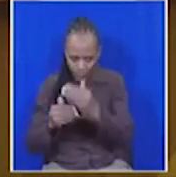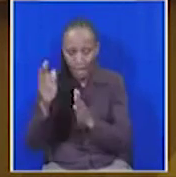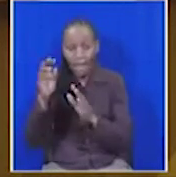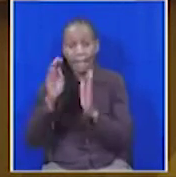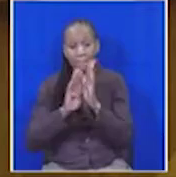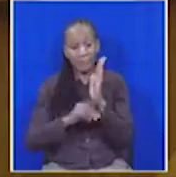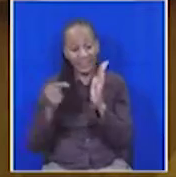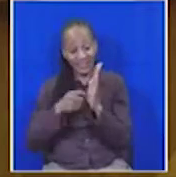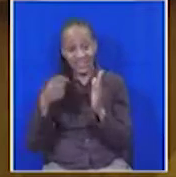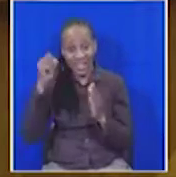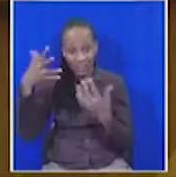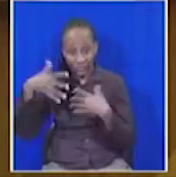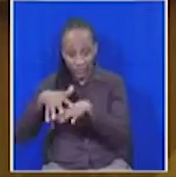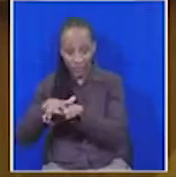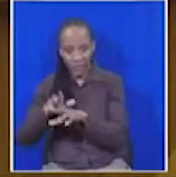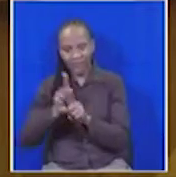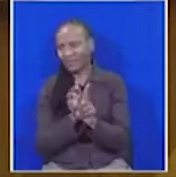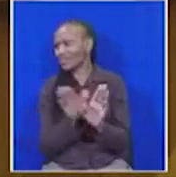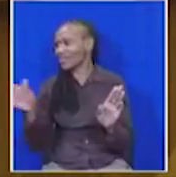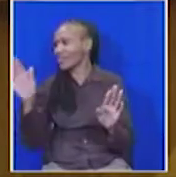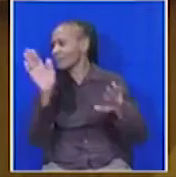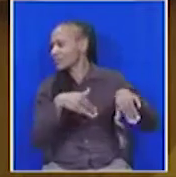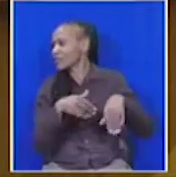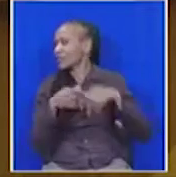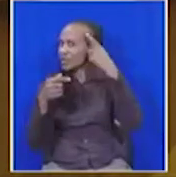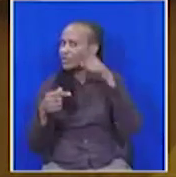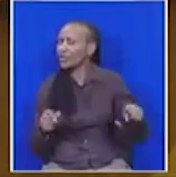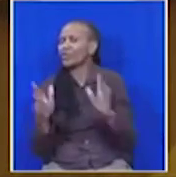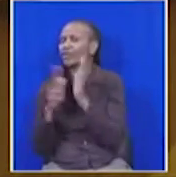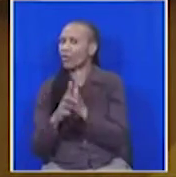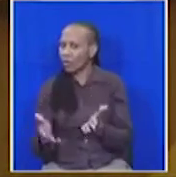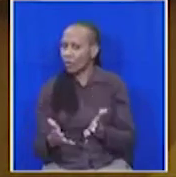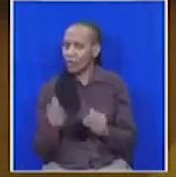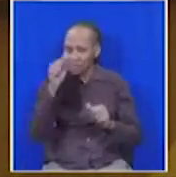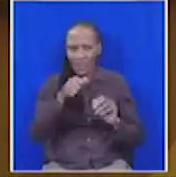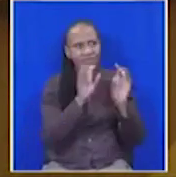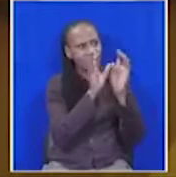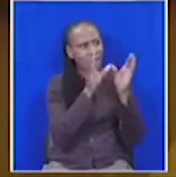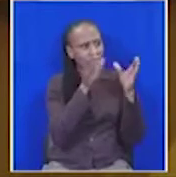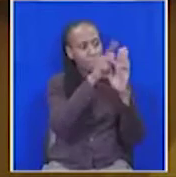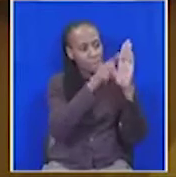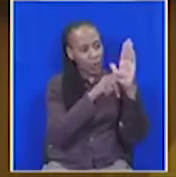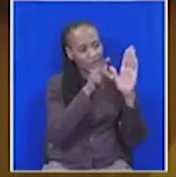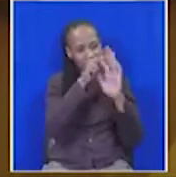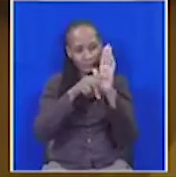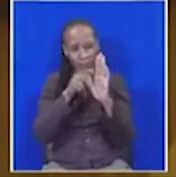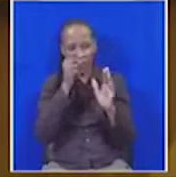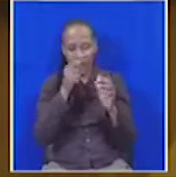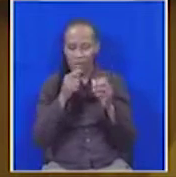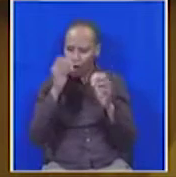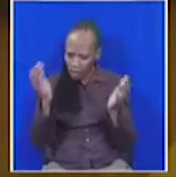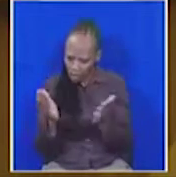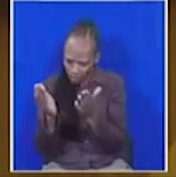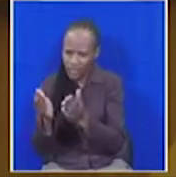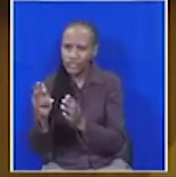be ultra-vires outside of the law. Even if the gambling policy did favour allowing new forms of gambling, the